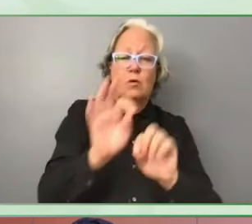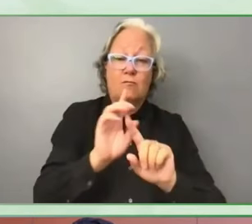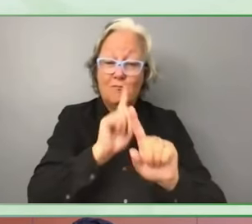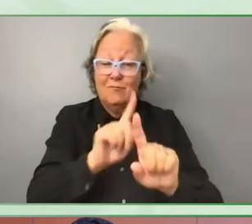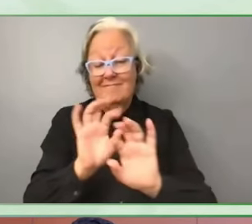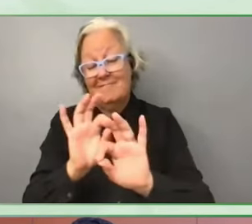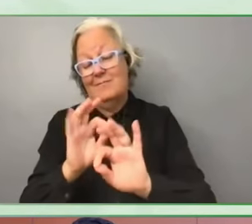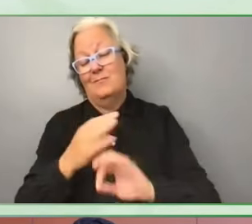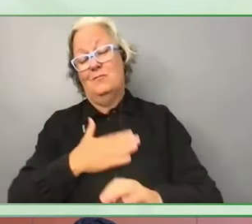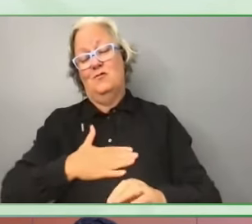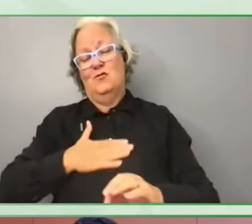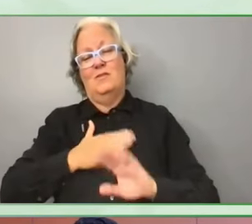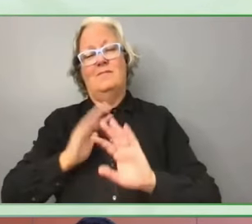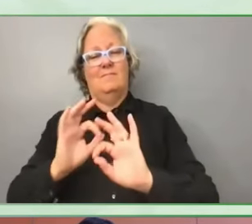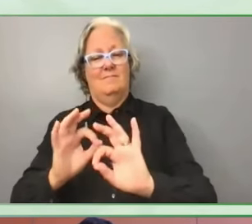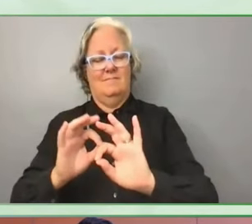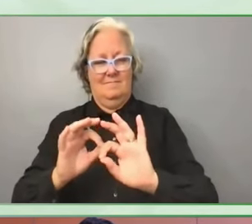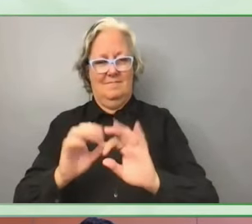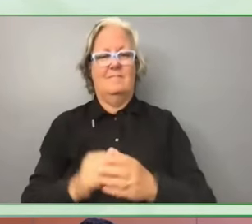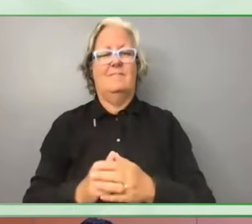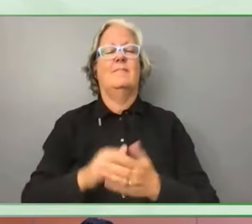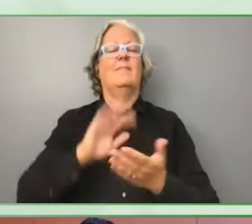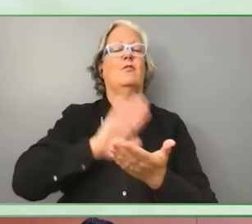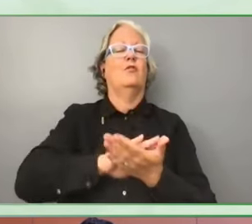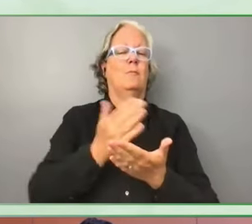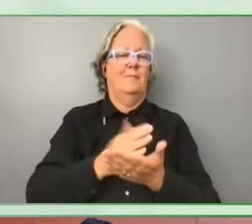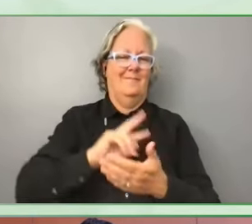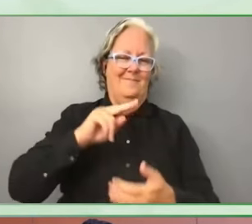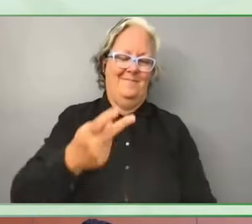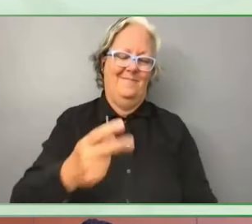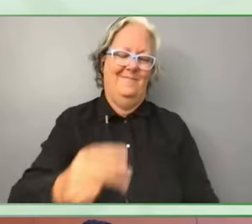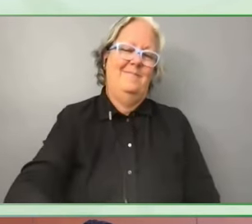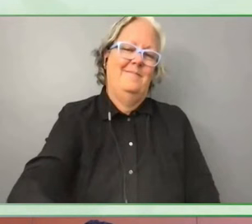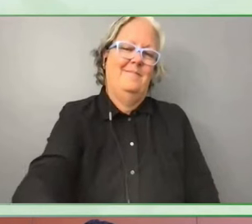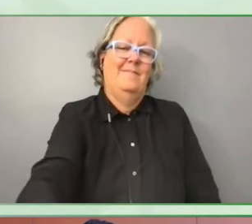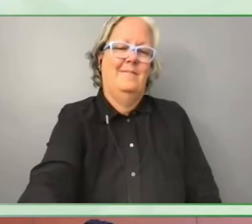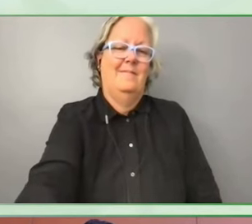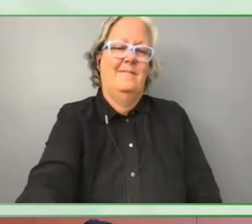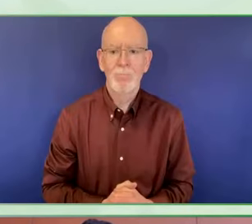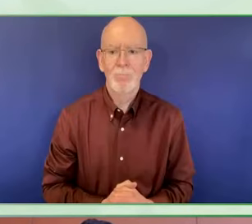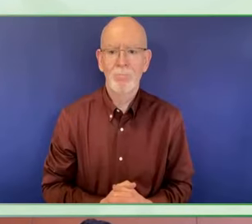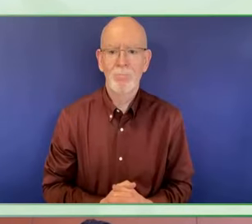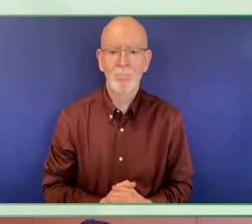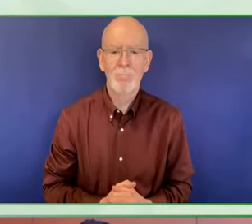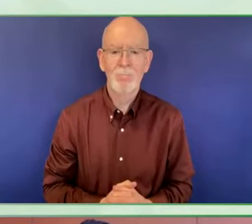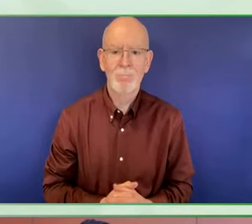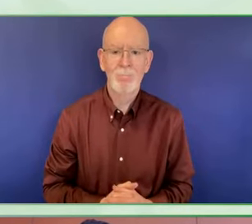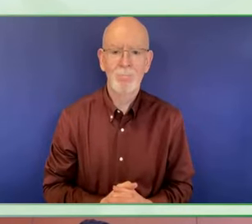Okay, I would like to introduce Marissa.